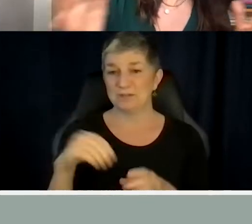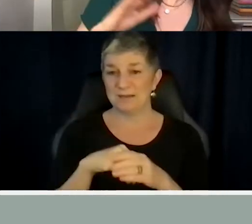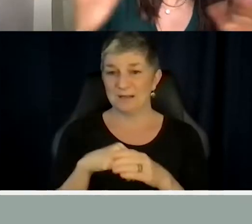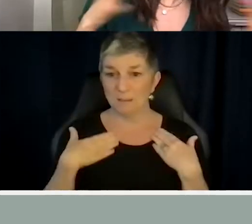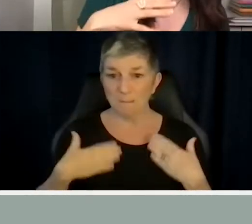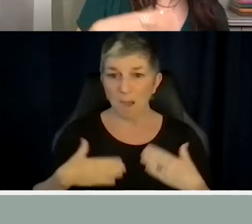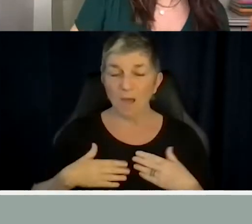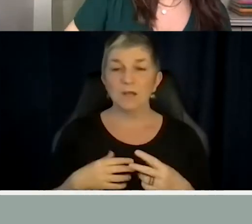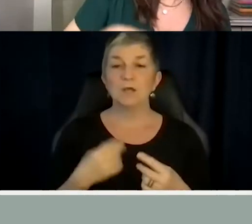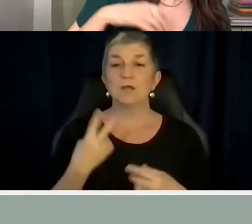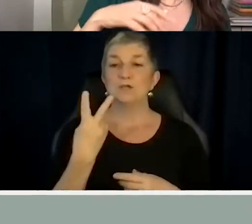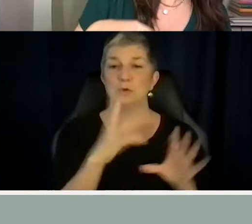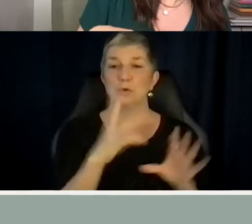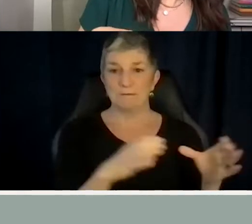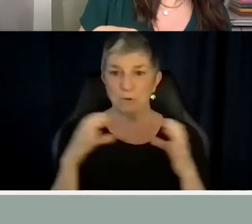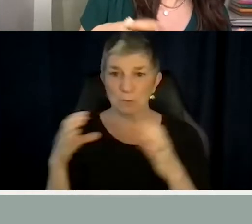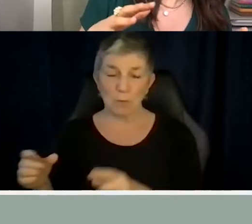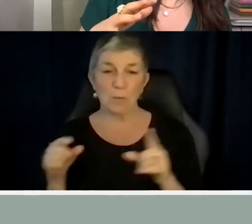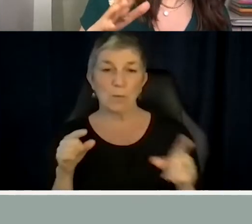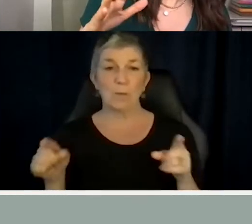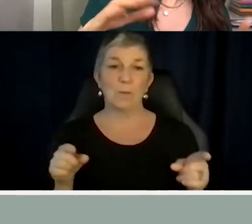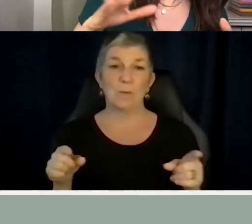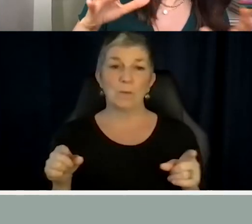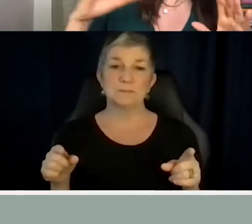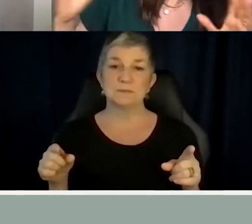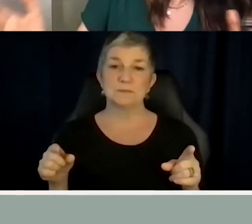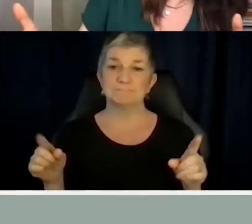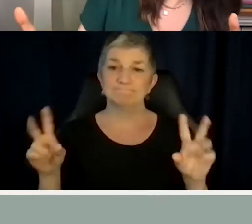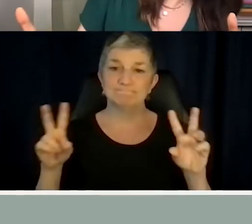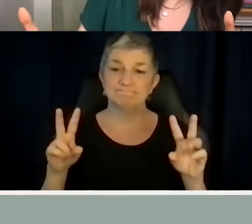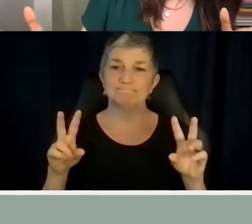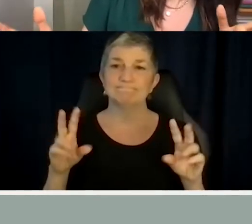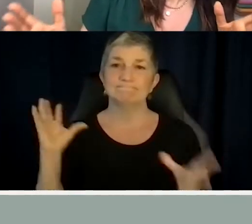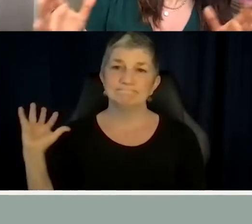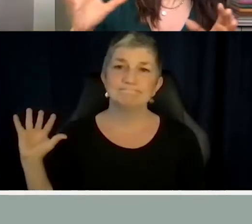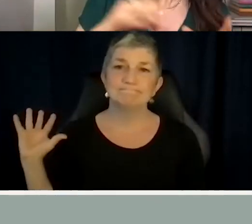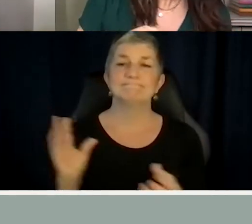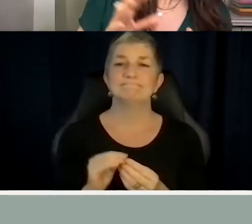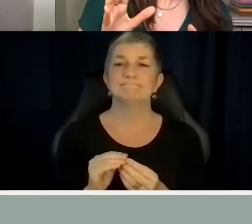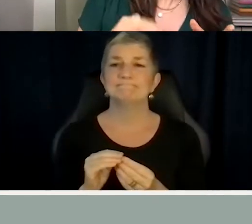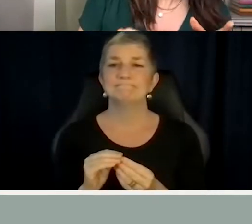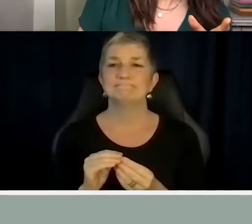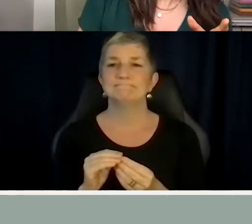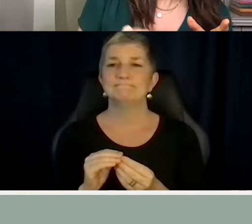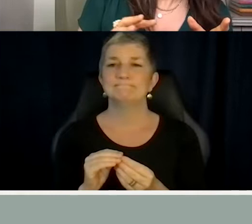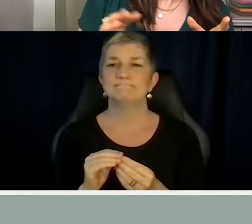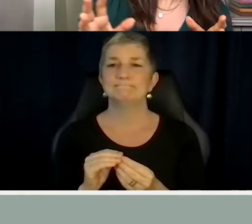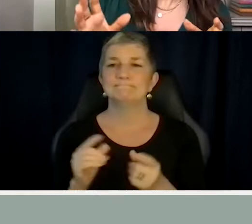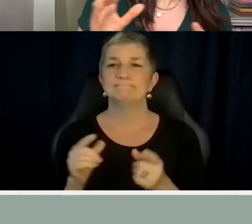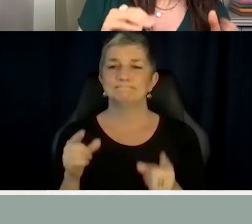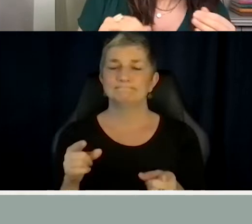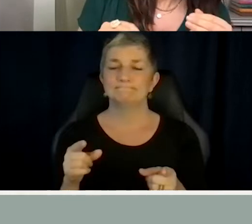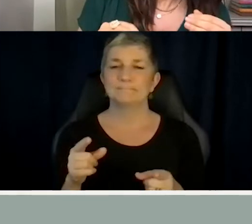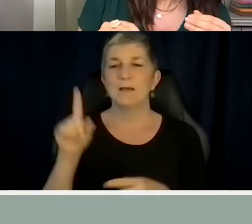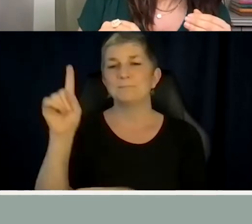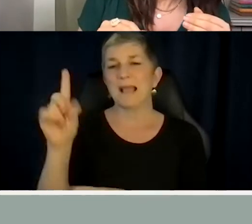And there were two different groups, and they looked, in a nutshell, with just half a teaspoon of